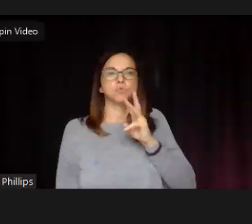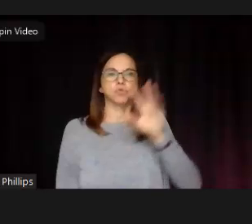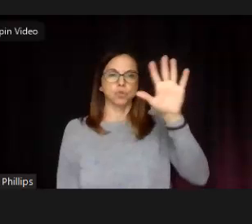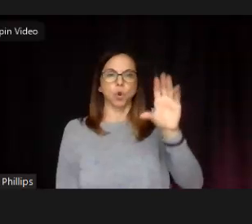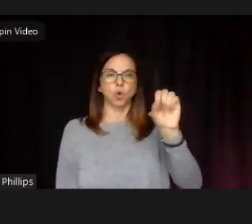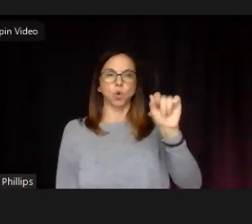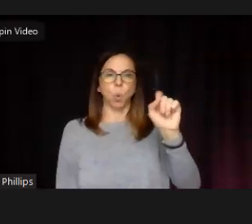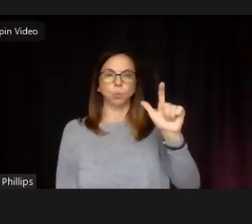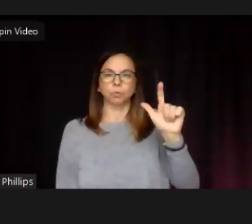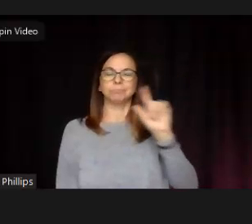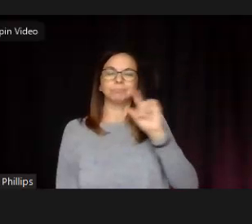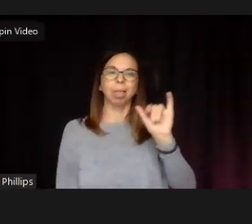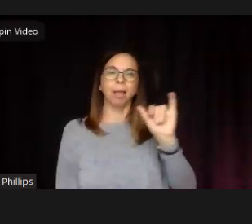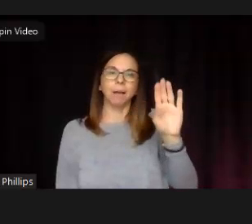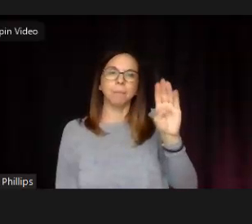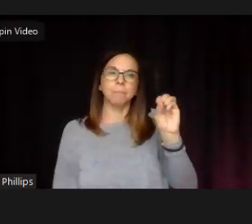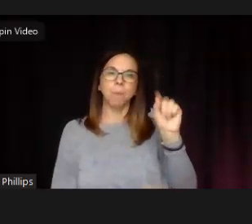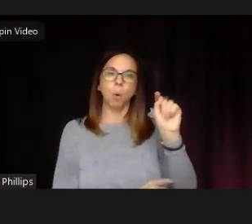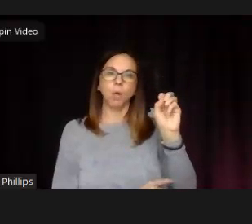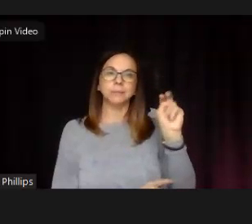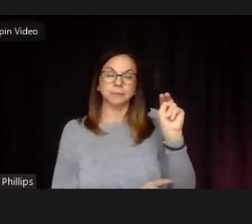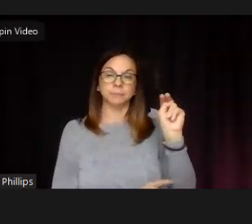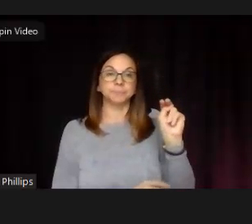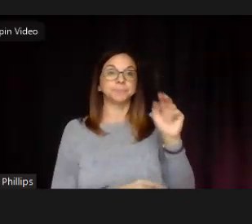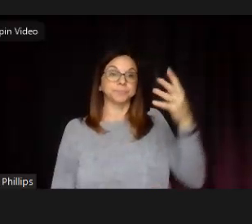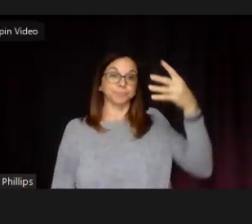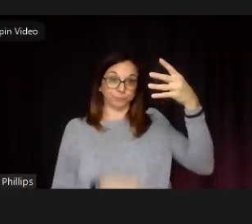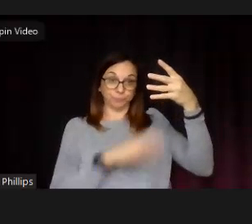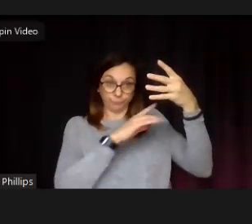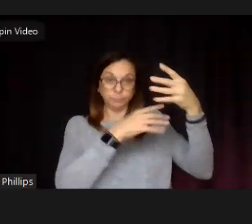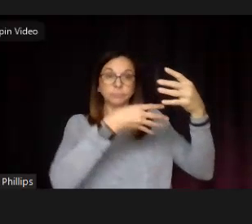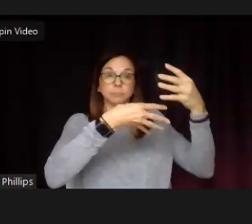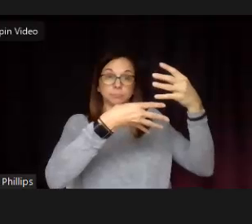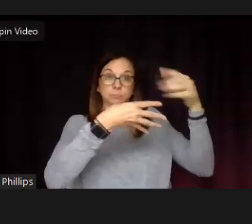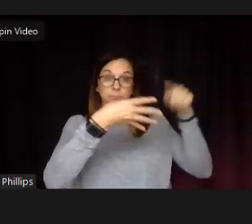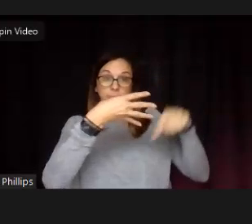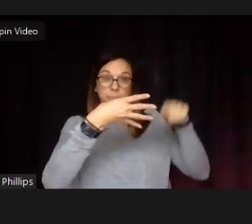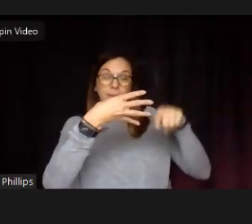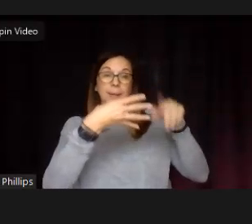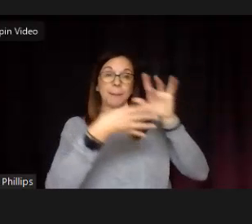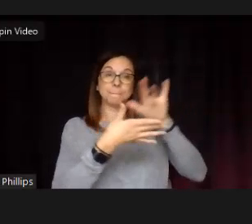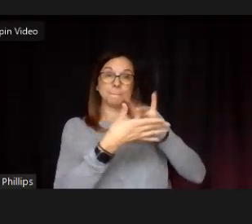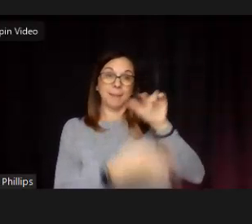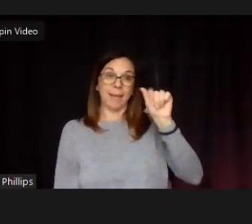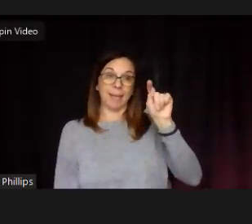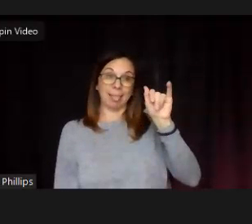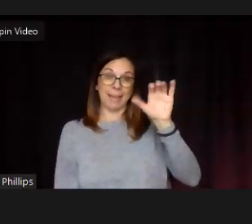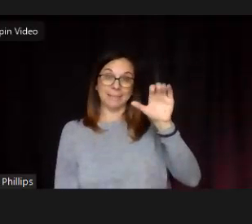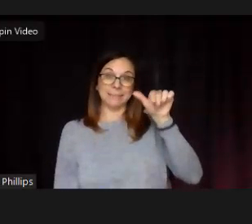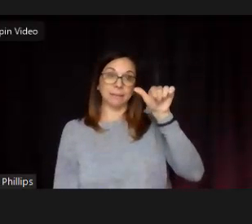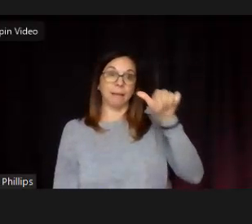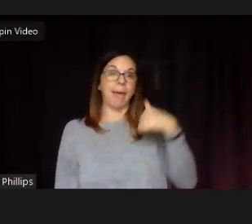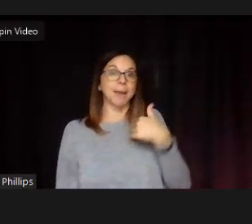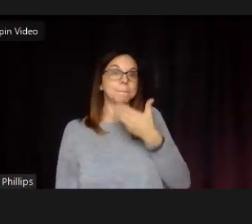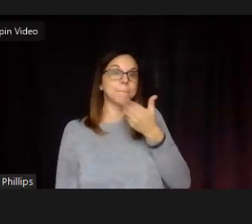Boston. The Mid-Atlantic region had a much more moderate climate, kind of in the middle. Better growing season.